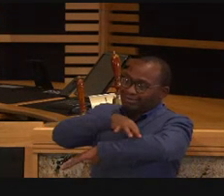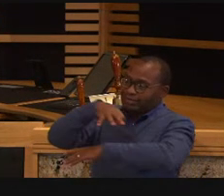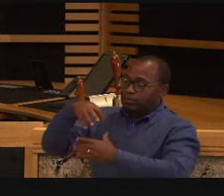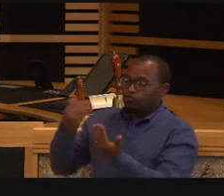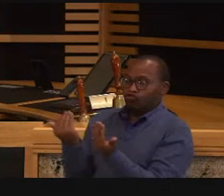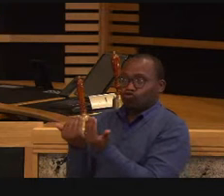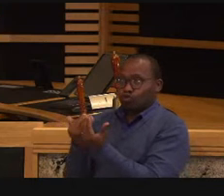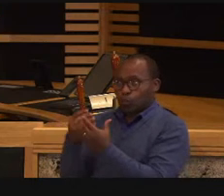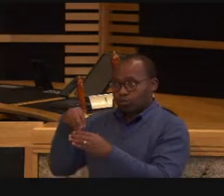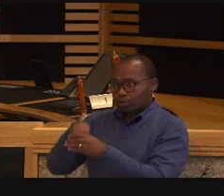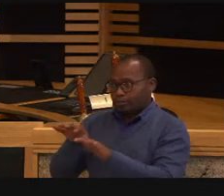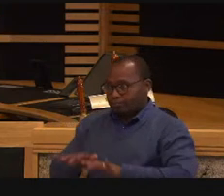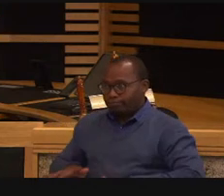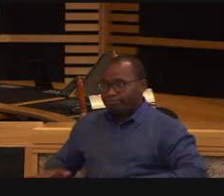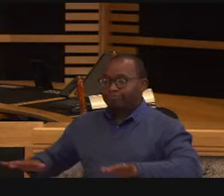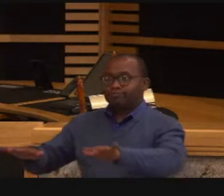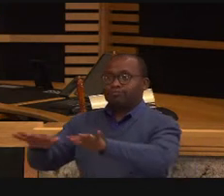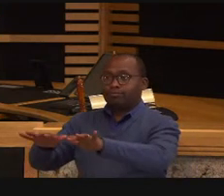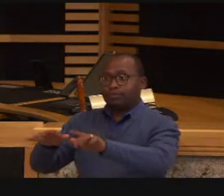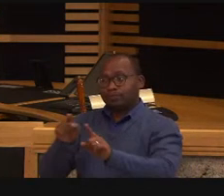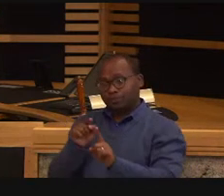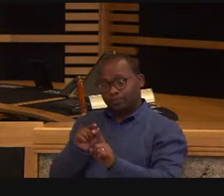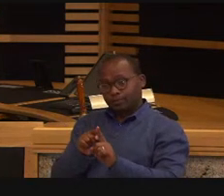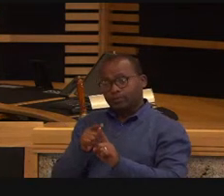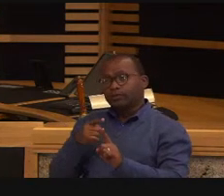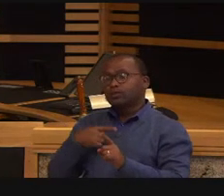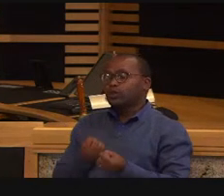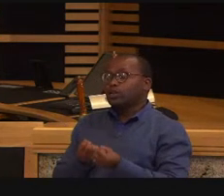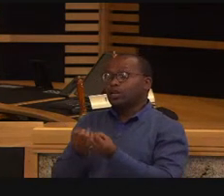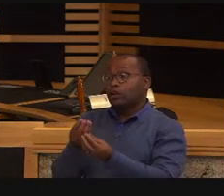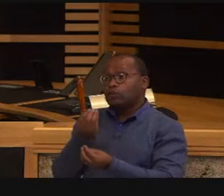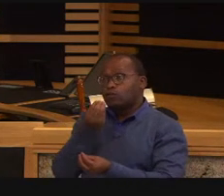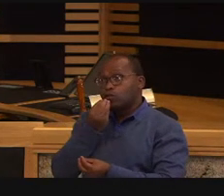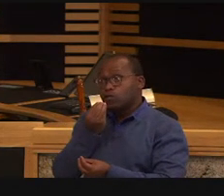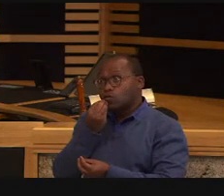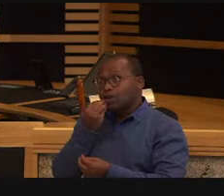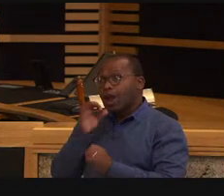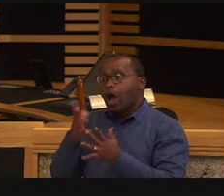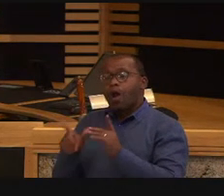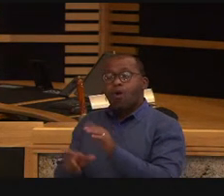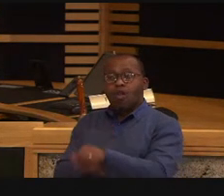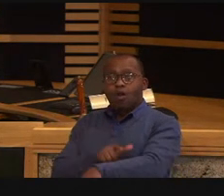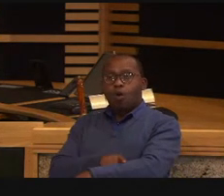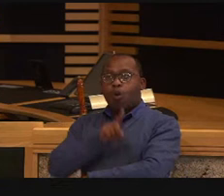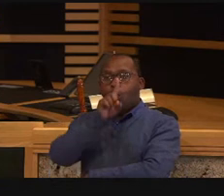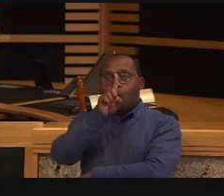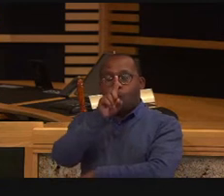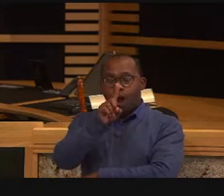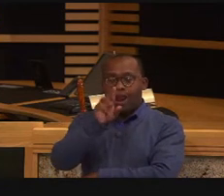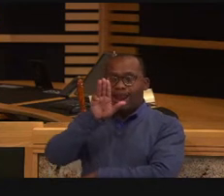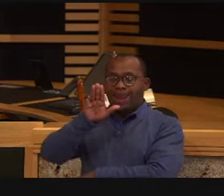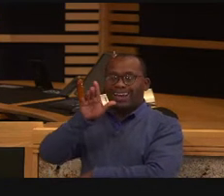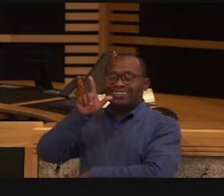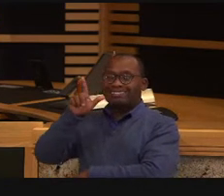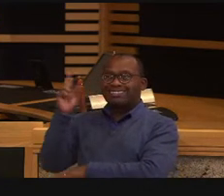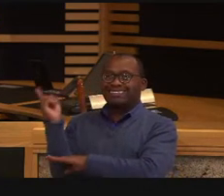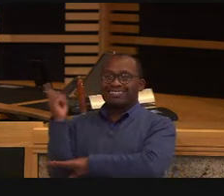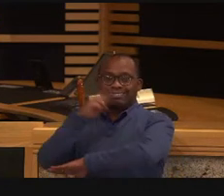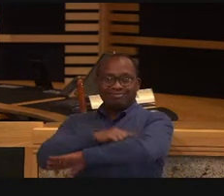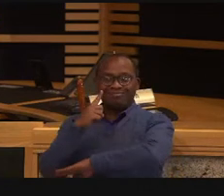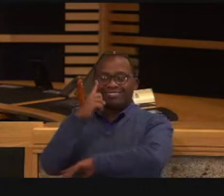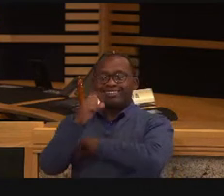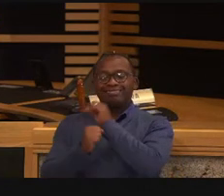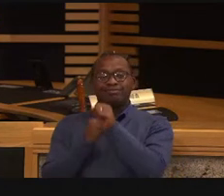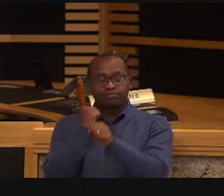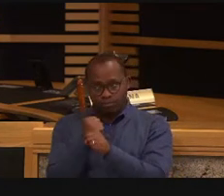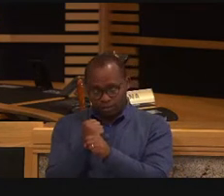for 197 days for each and every academic year. We are